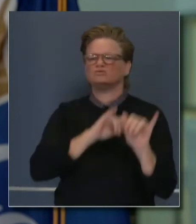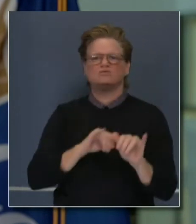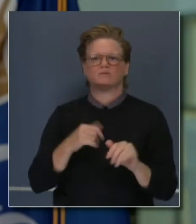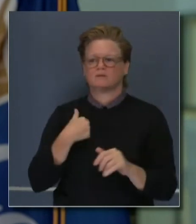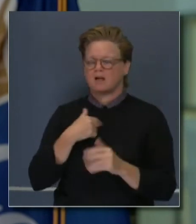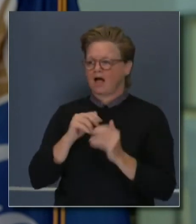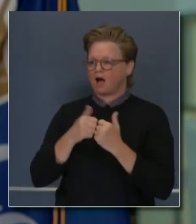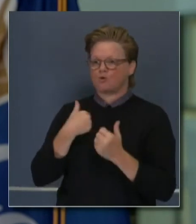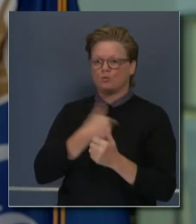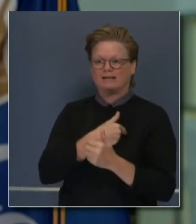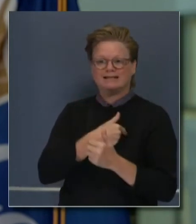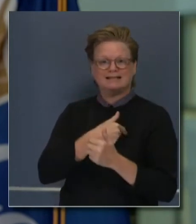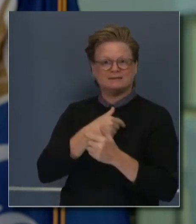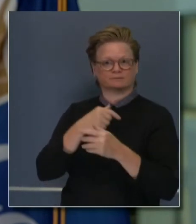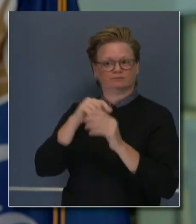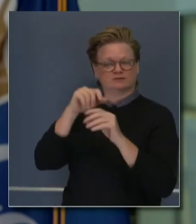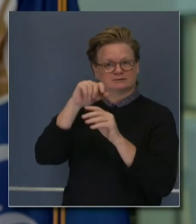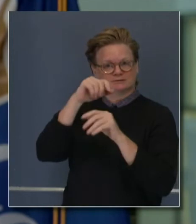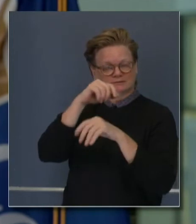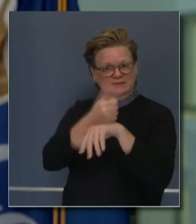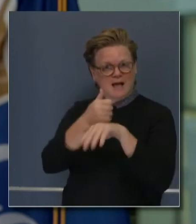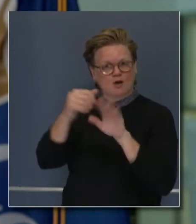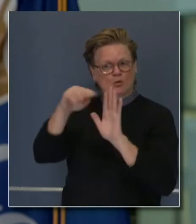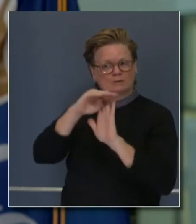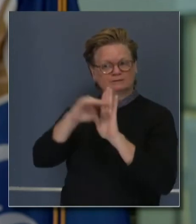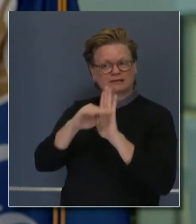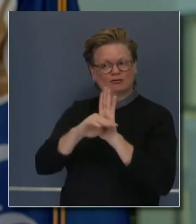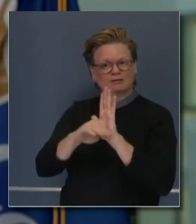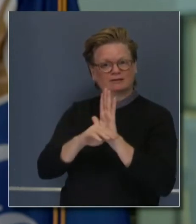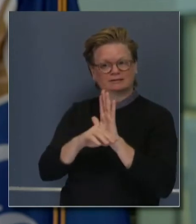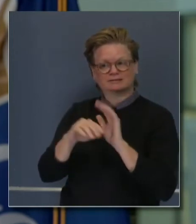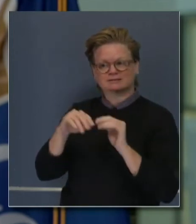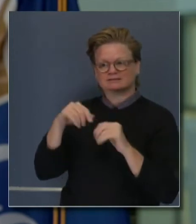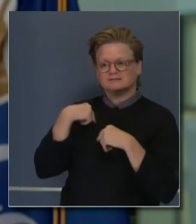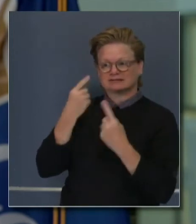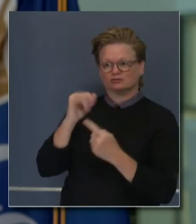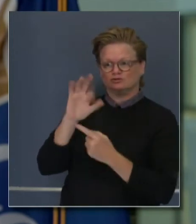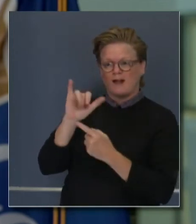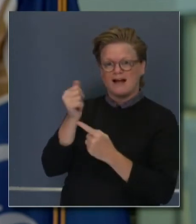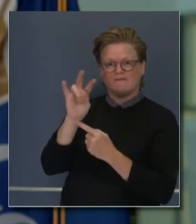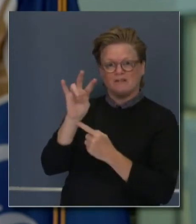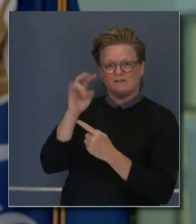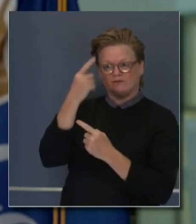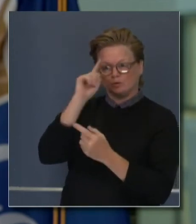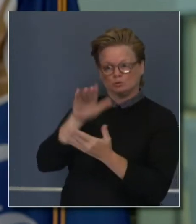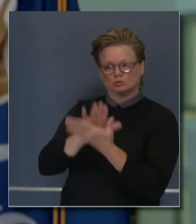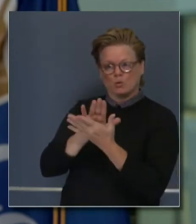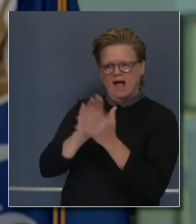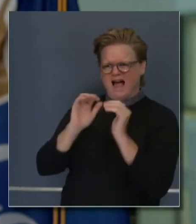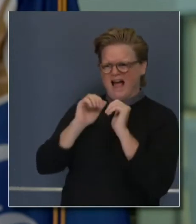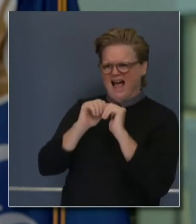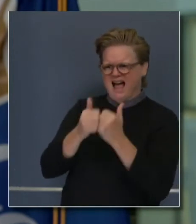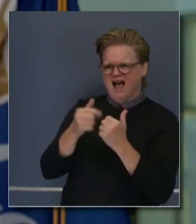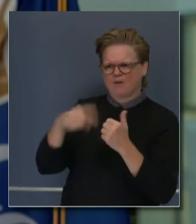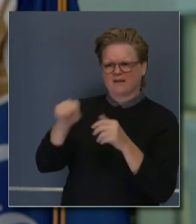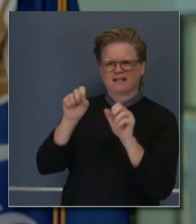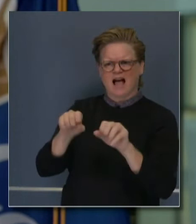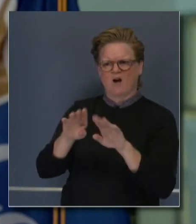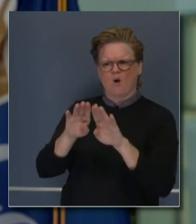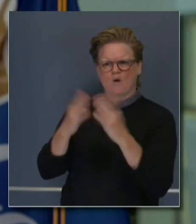out guidelines on July 17th. And those guidelines as relate to safely reopening our schools remain in effect.